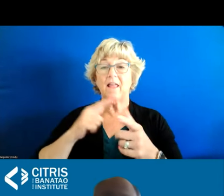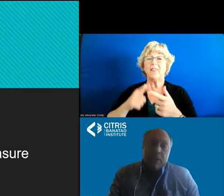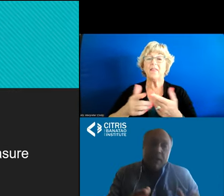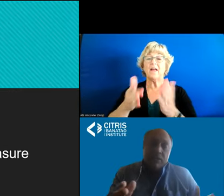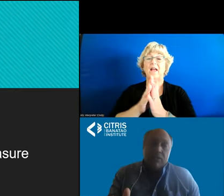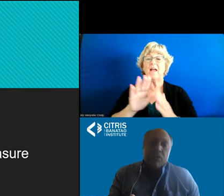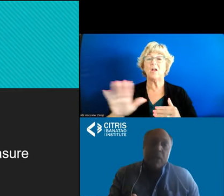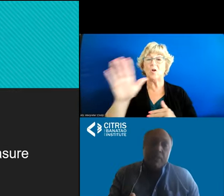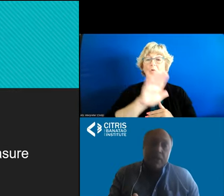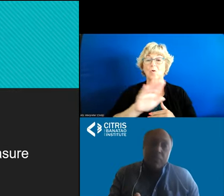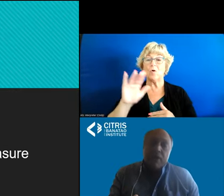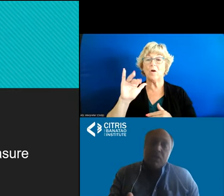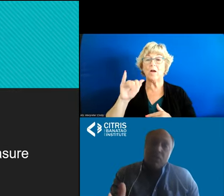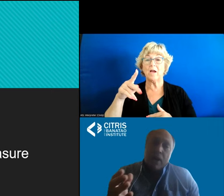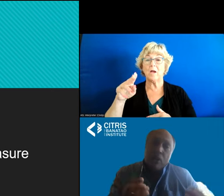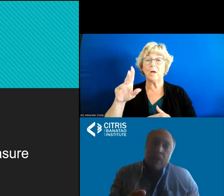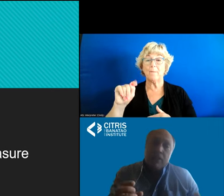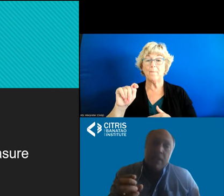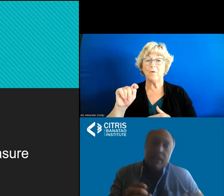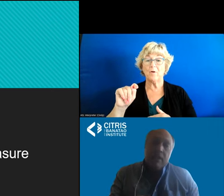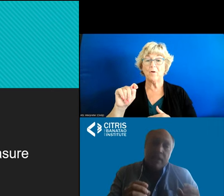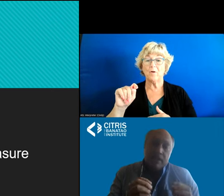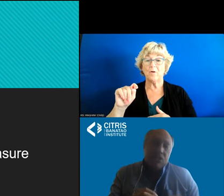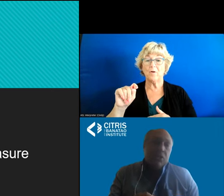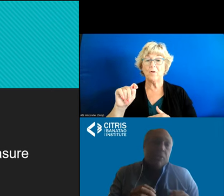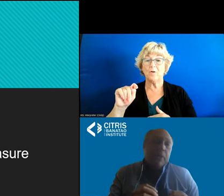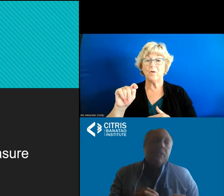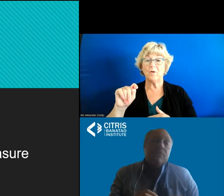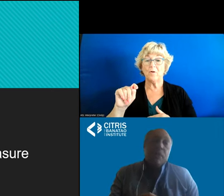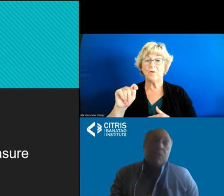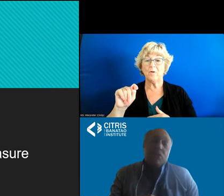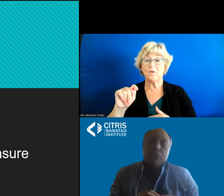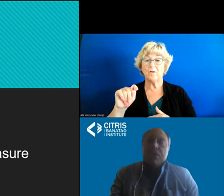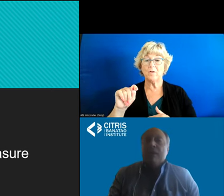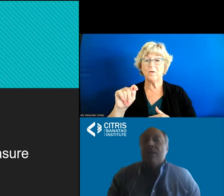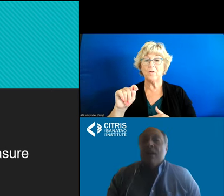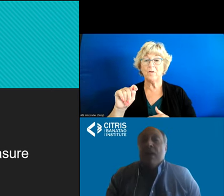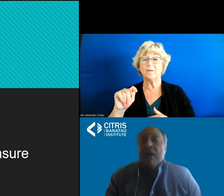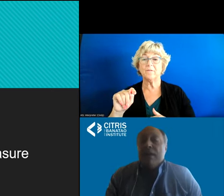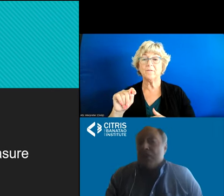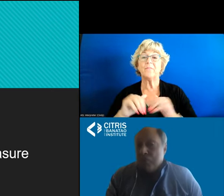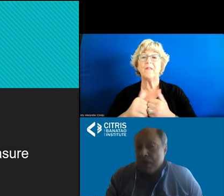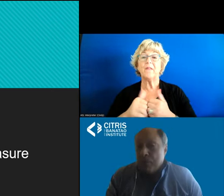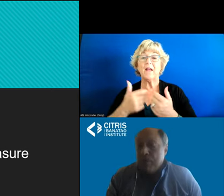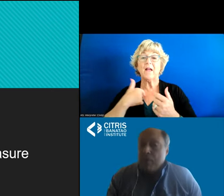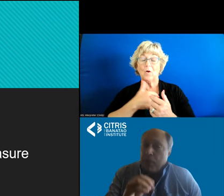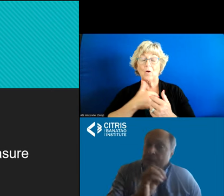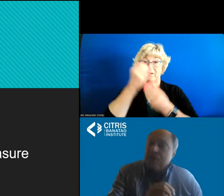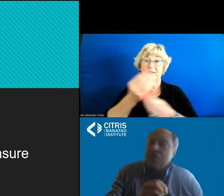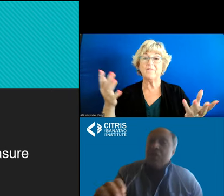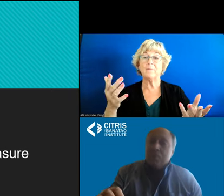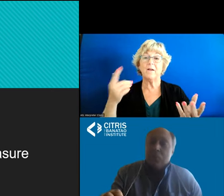input and talk about the process for how we take and distill the best information to present uh in september